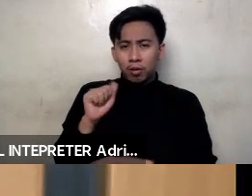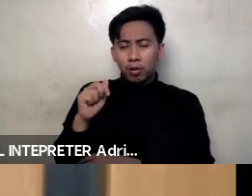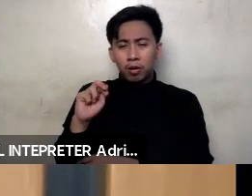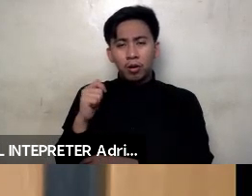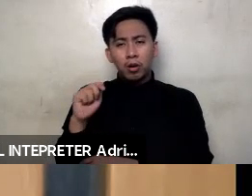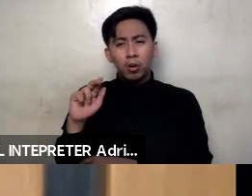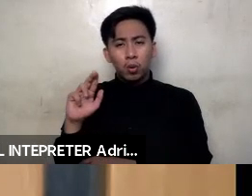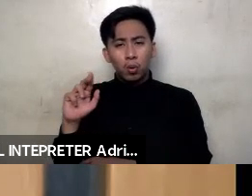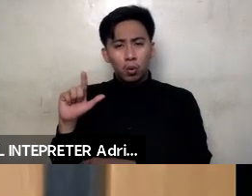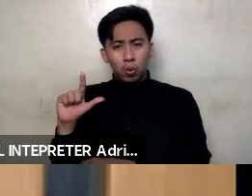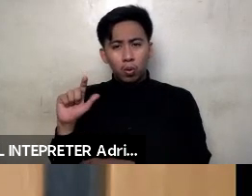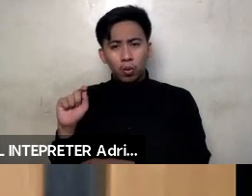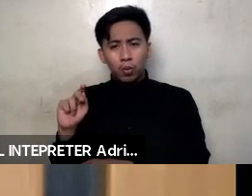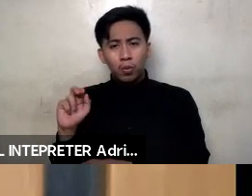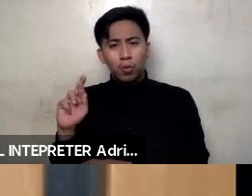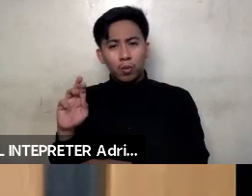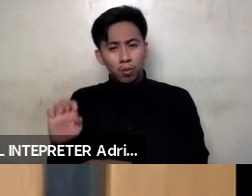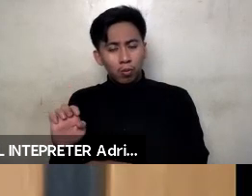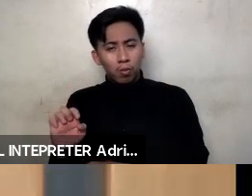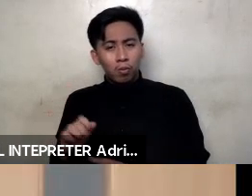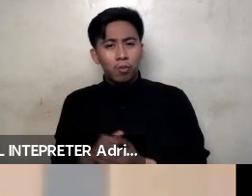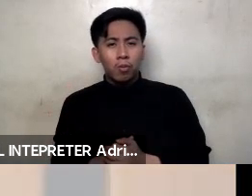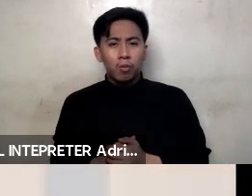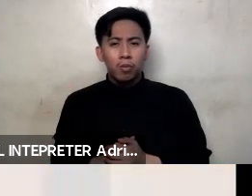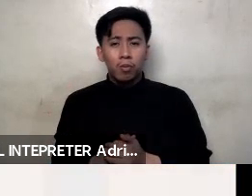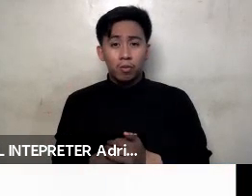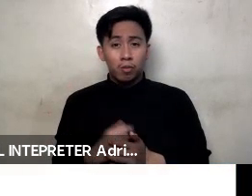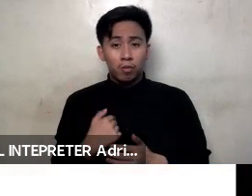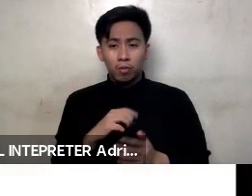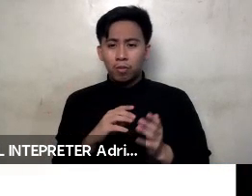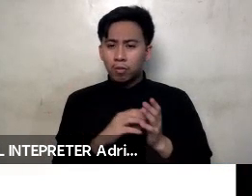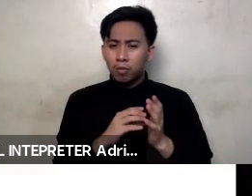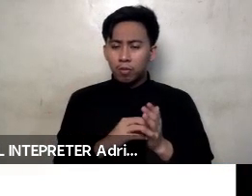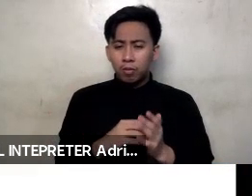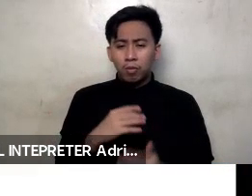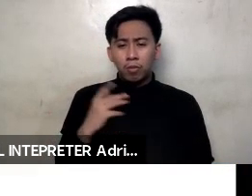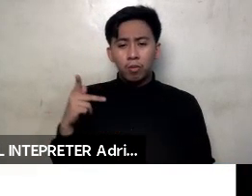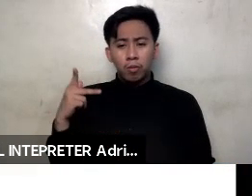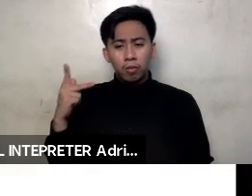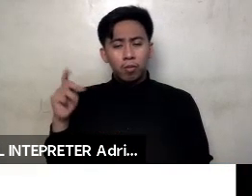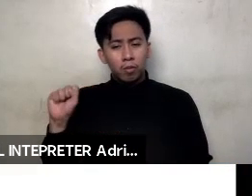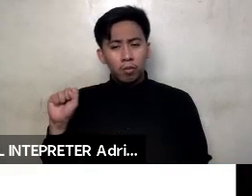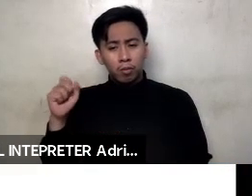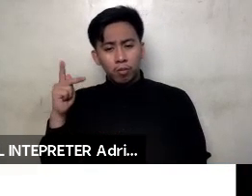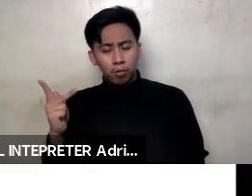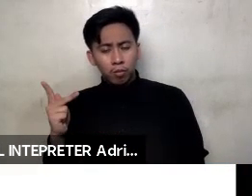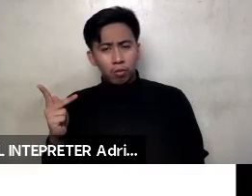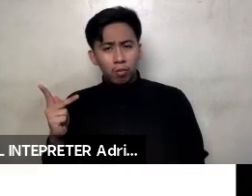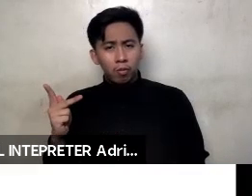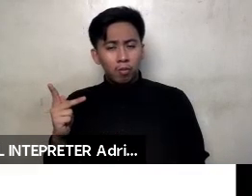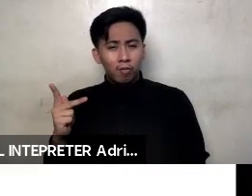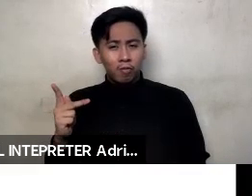of Tacorong KSK Batch 176 farmers who graduated in the